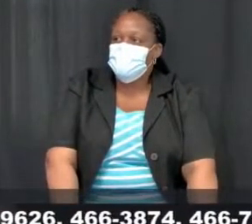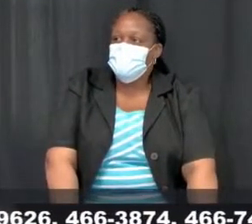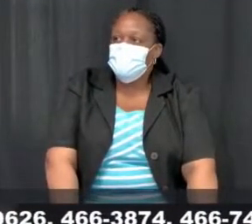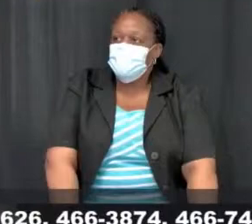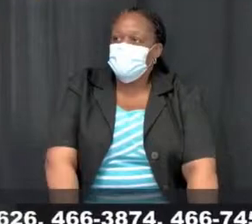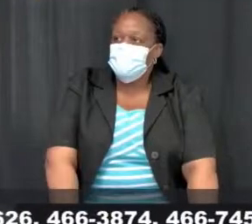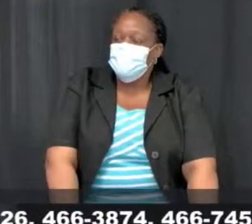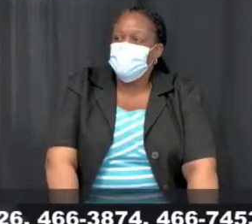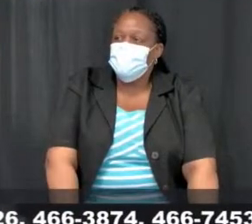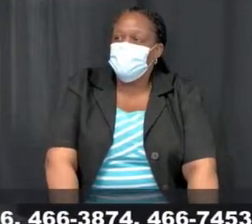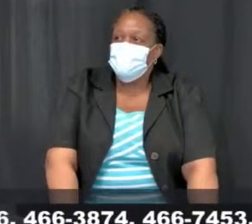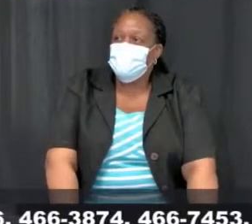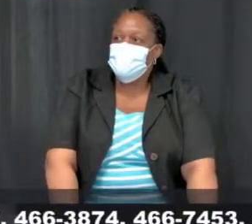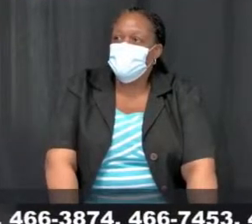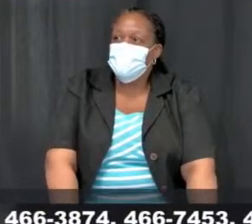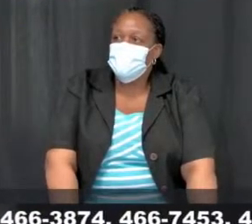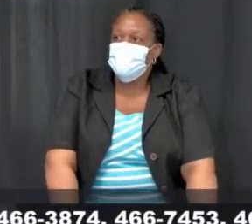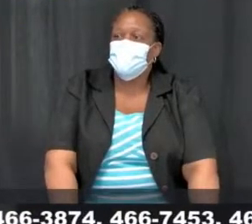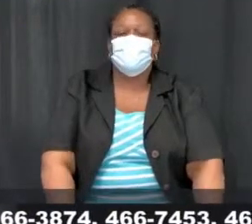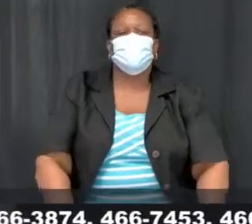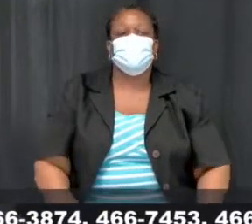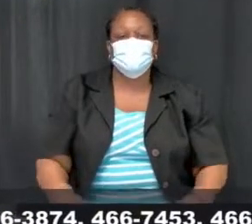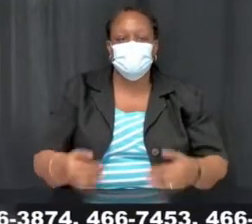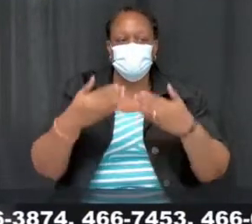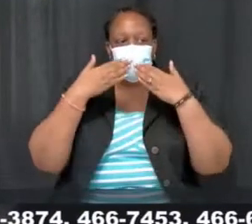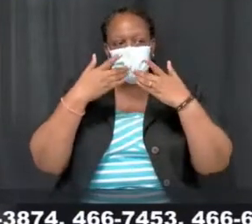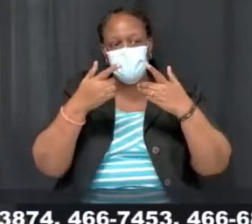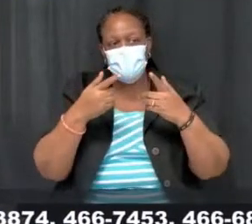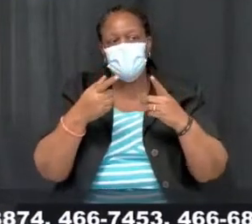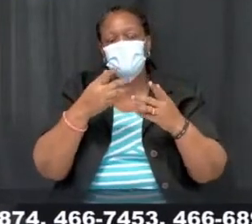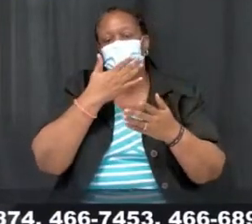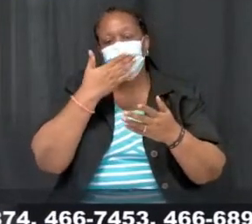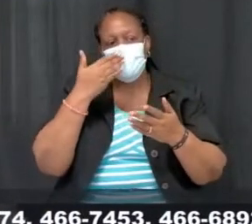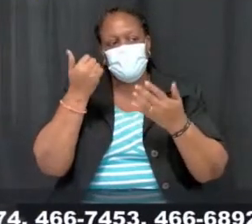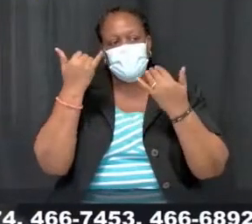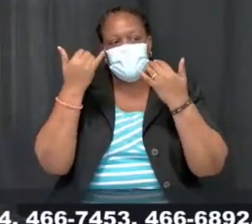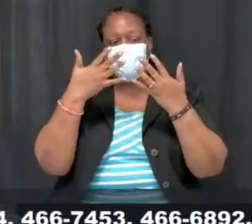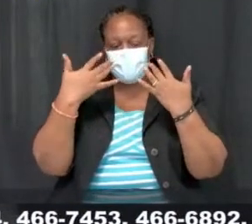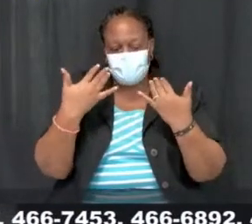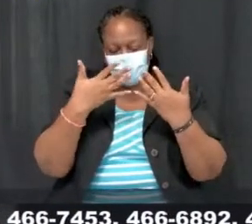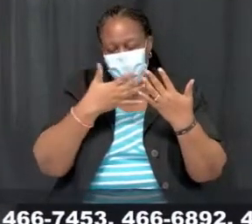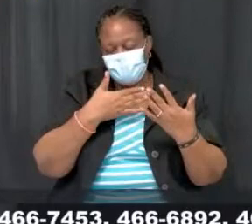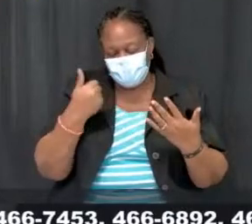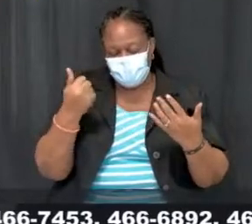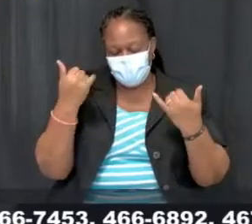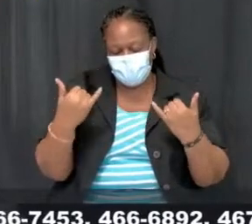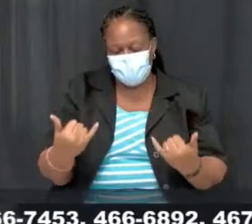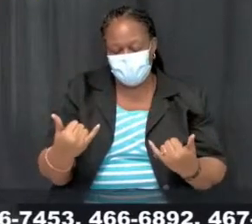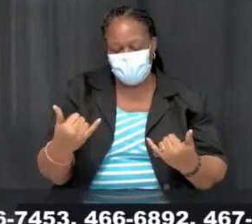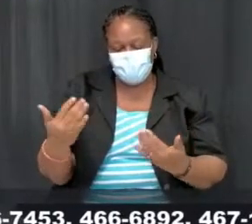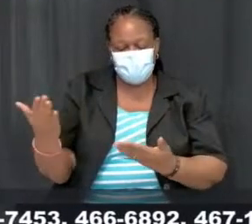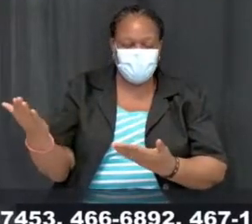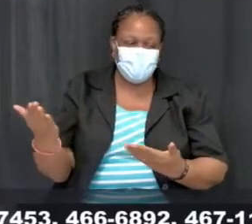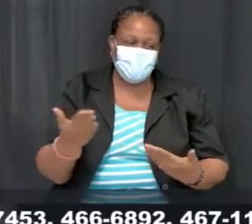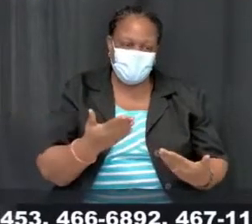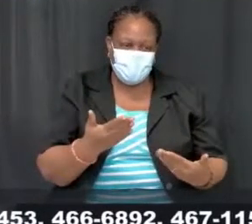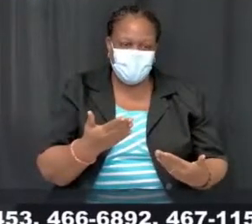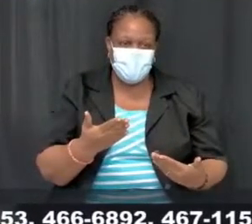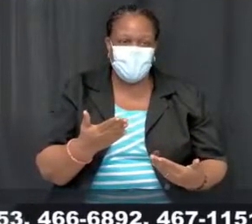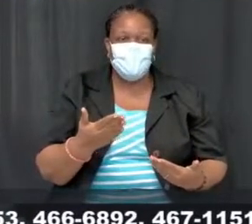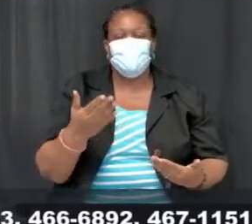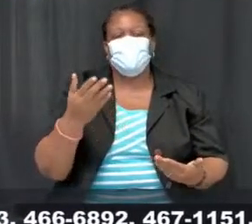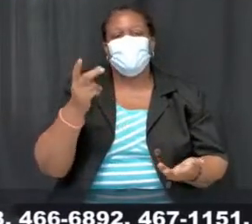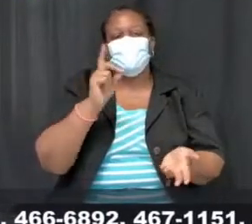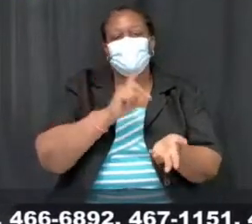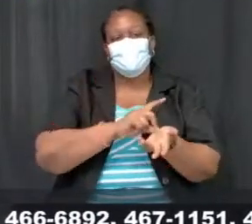Thank you, Superintendent. I now invite Dr. Hazel Laws, Chief Medical Officer, to present us with the